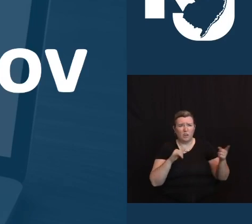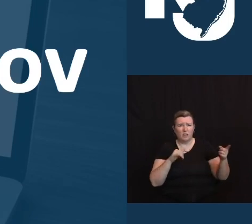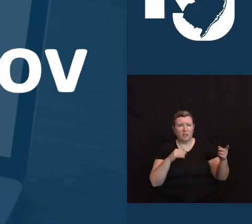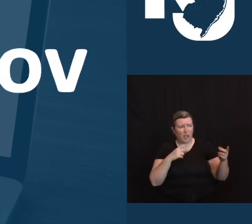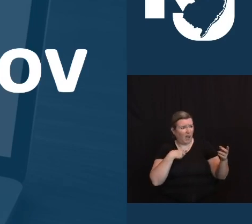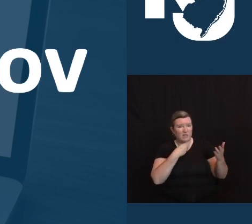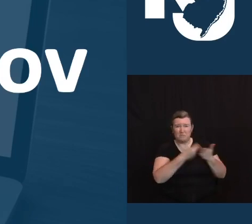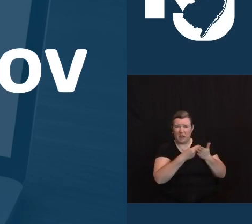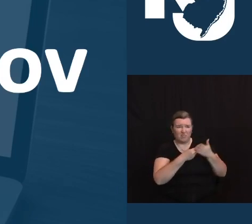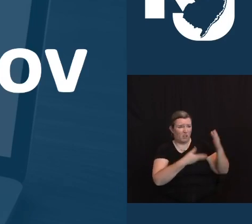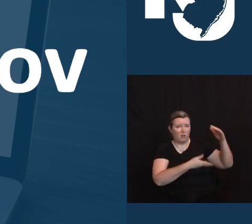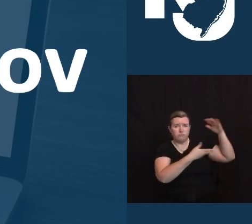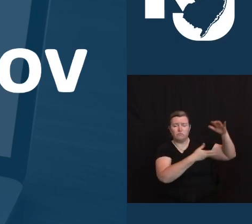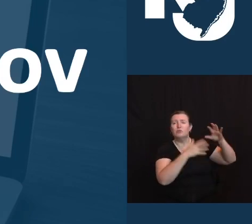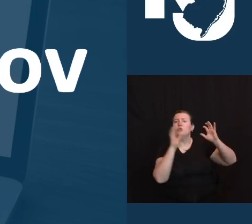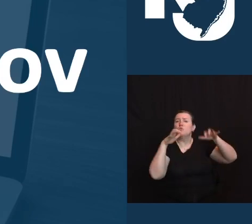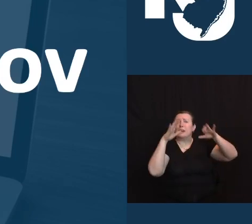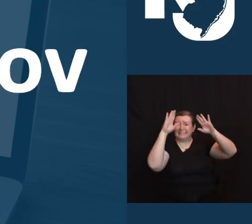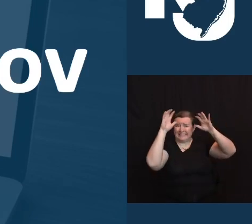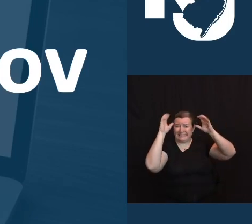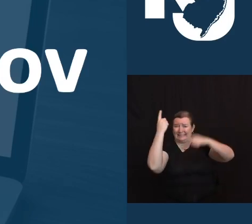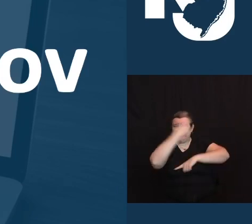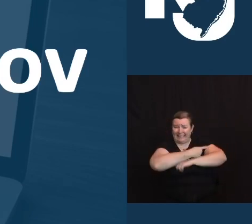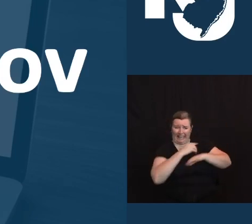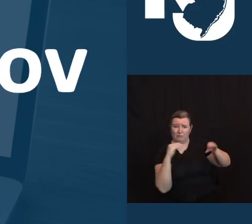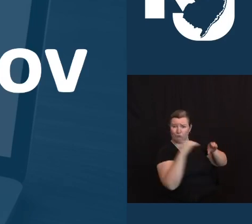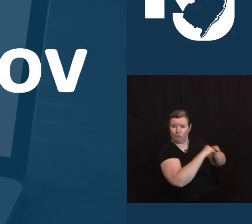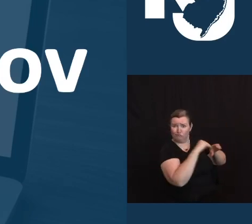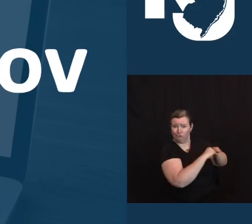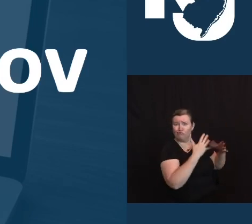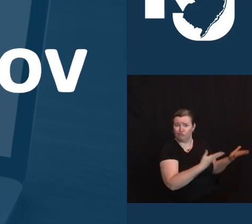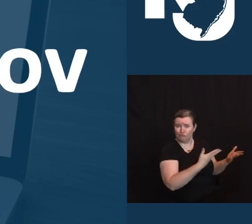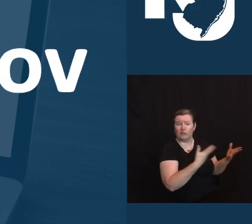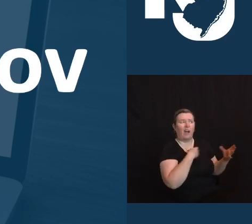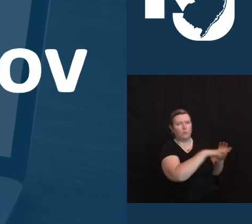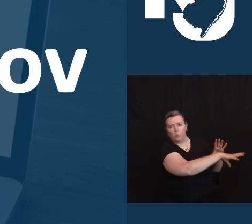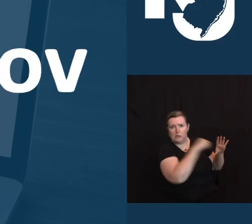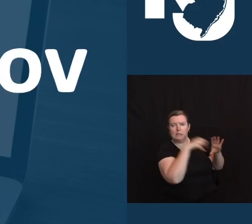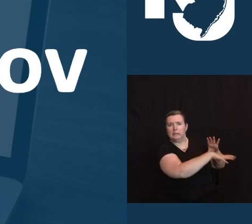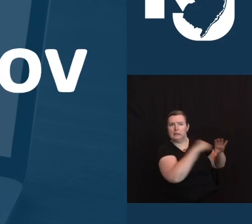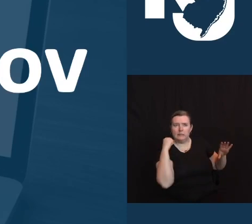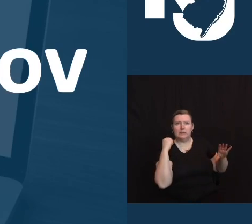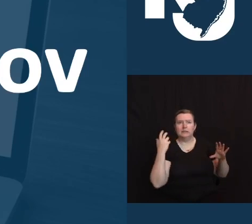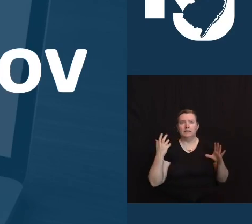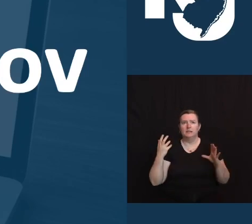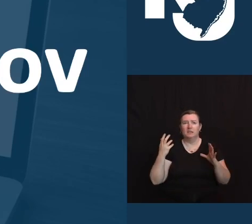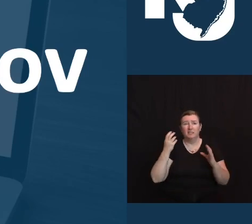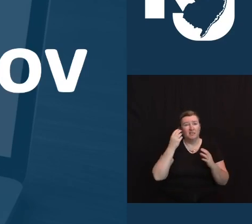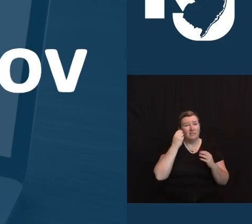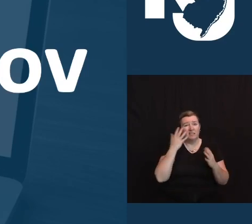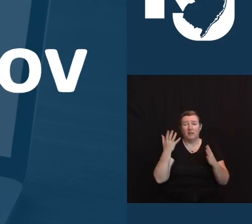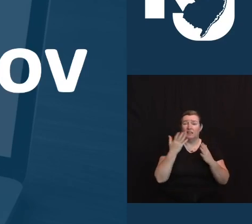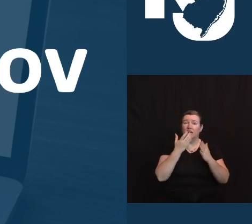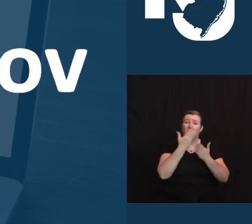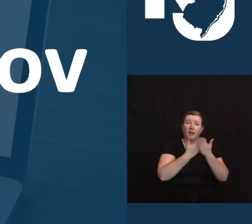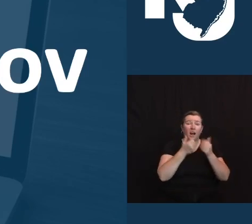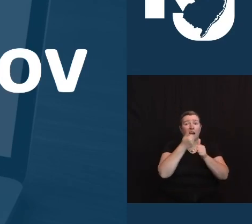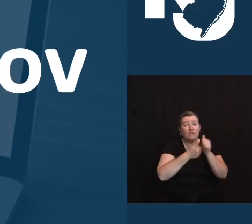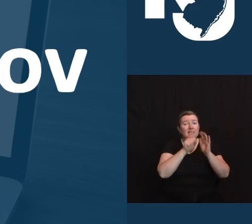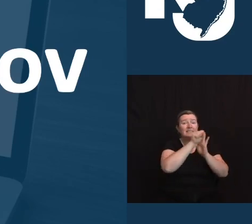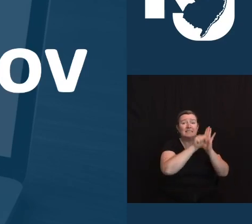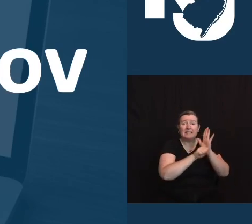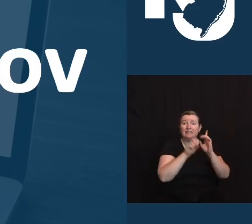months. We have directed all state departments to plan for 15% budget cuts starting this fall. In